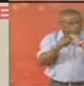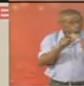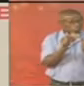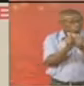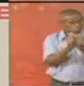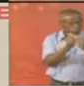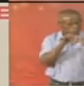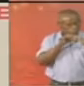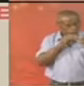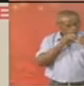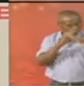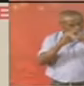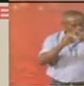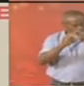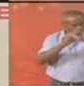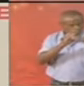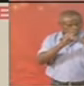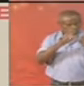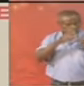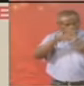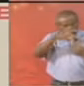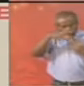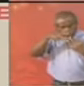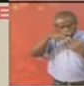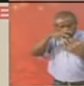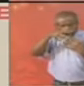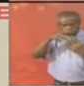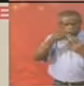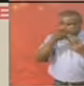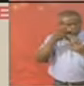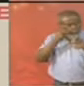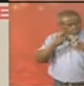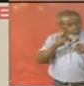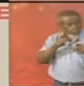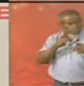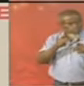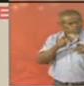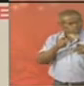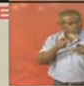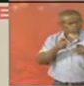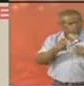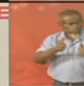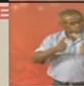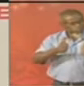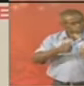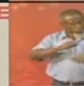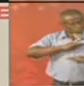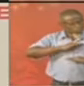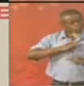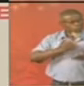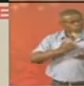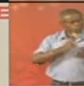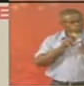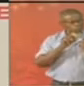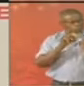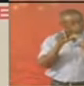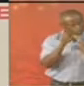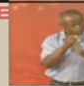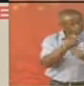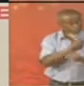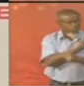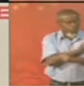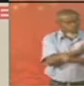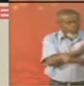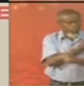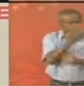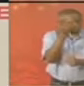are having, at least informally, that there is a certain level of confidence and interest in the vaccine because people have realized or